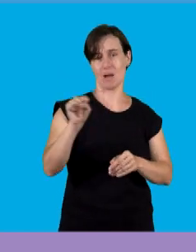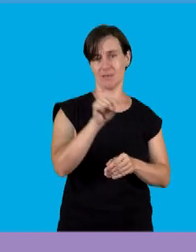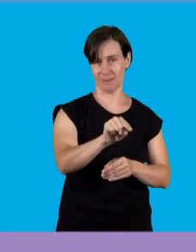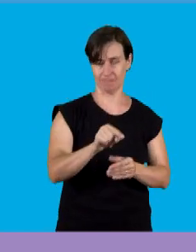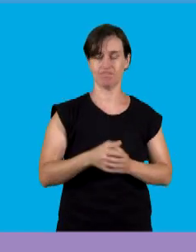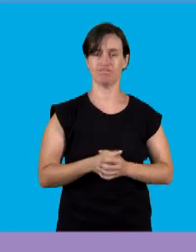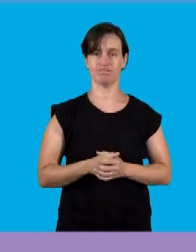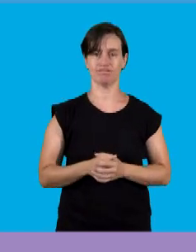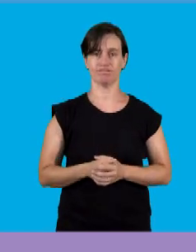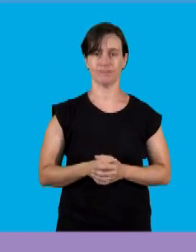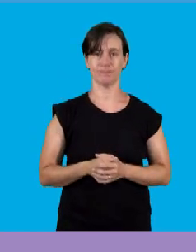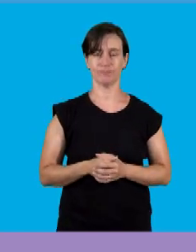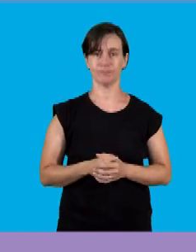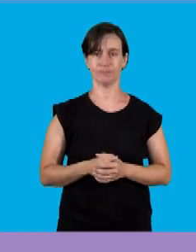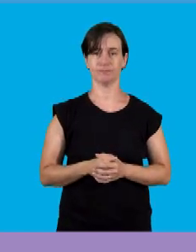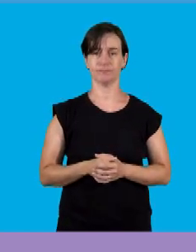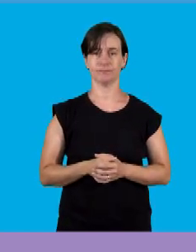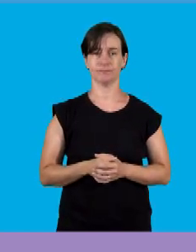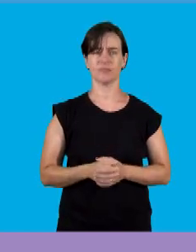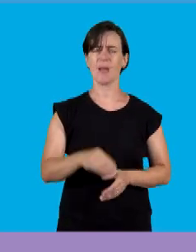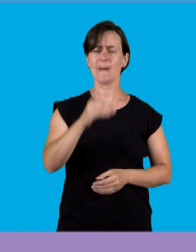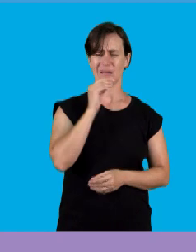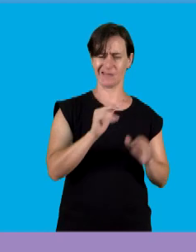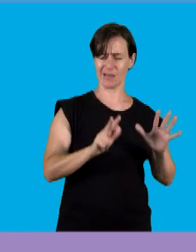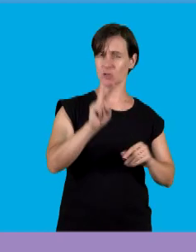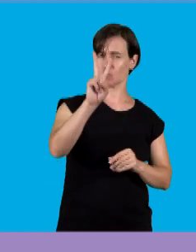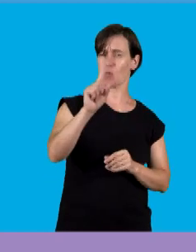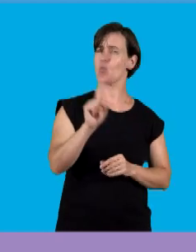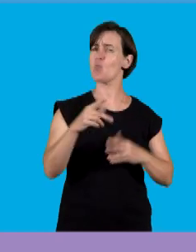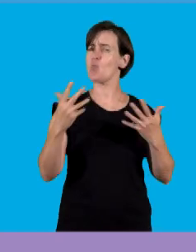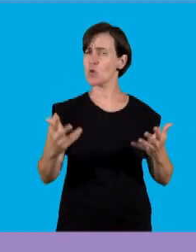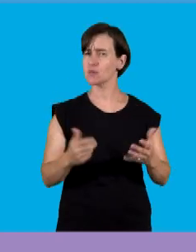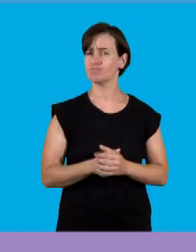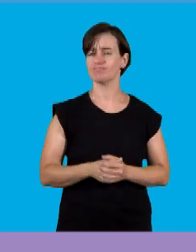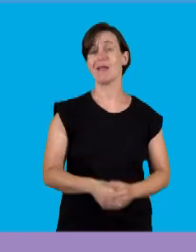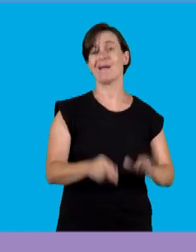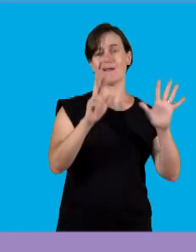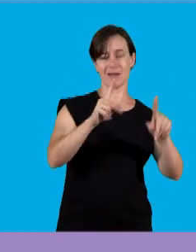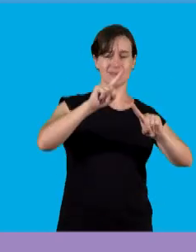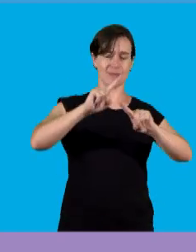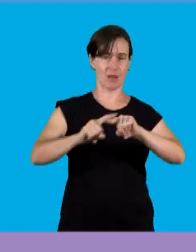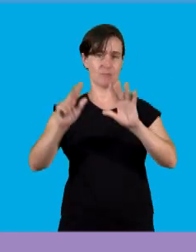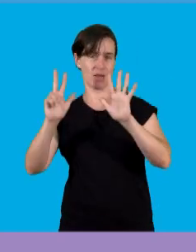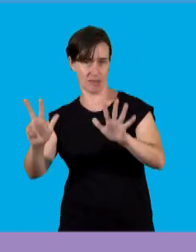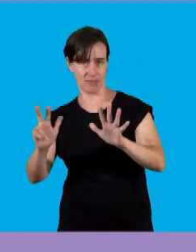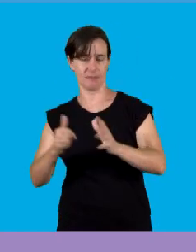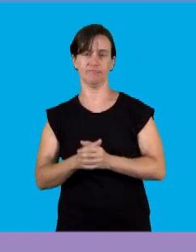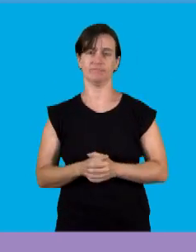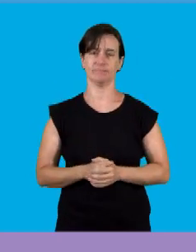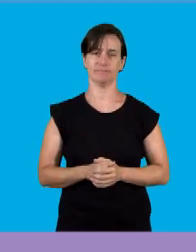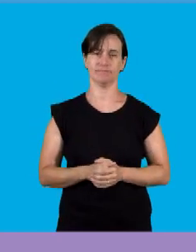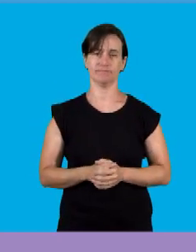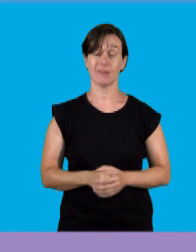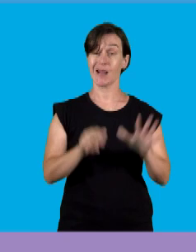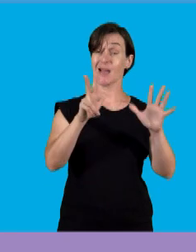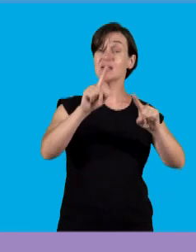sides of that minus. So what is 8 exponent 2? That is our 8 multiplied by 8, and we know